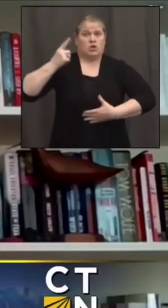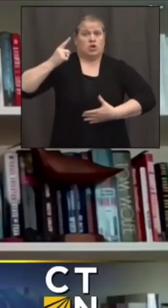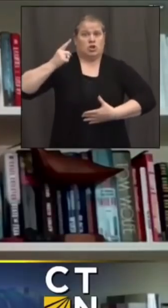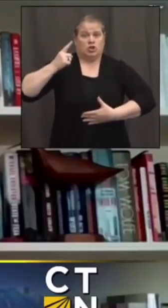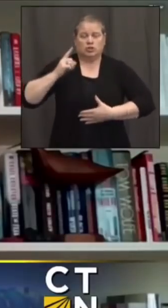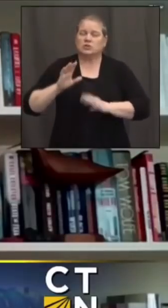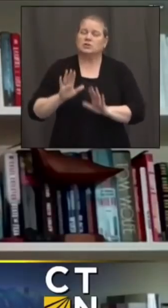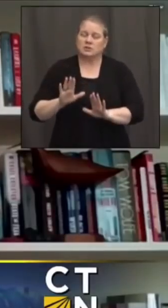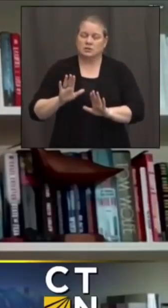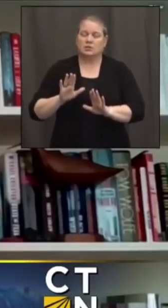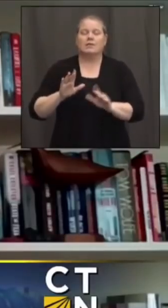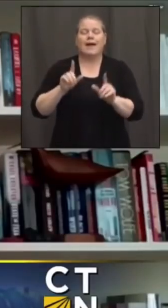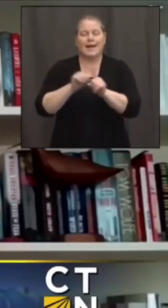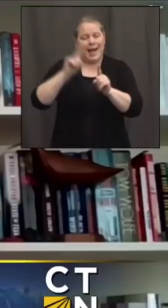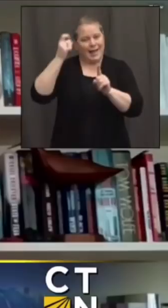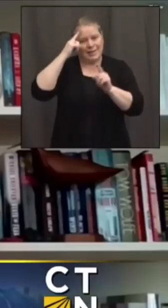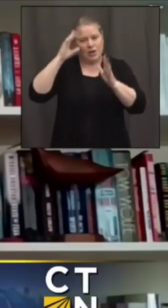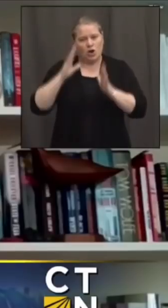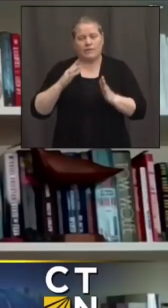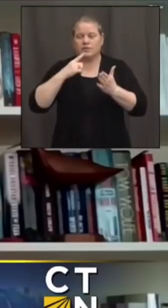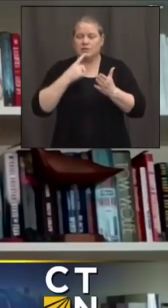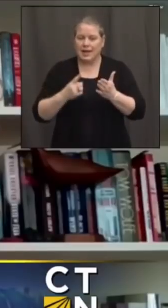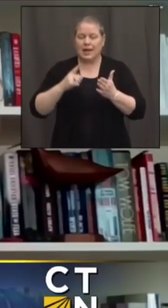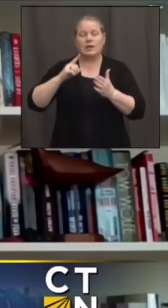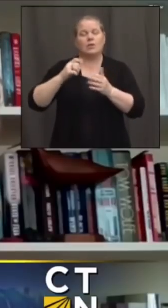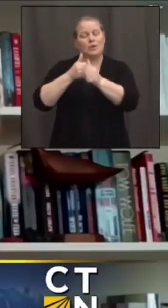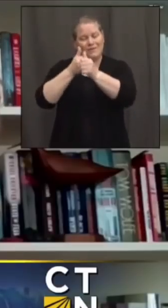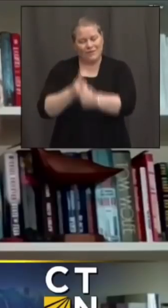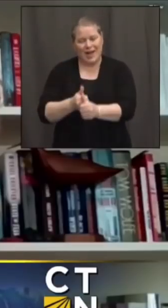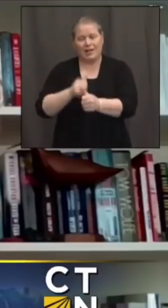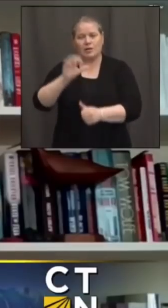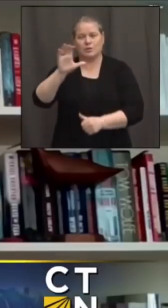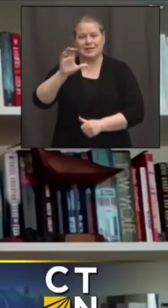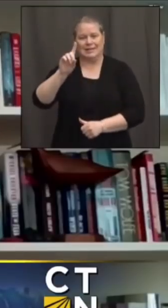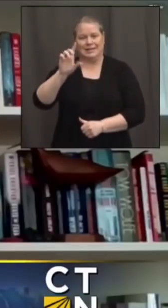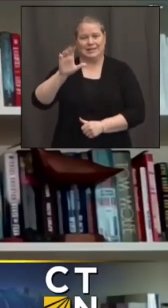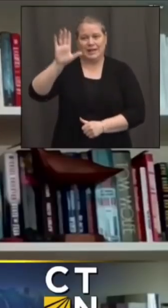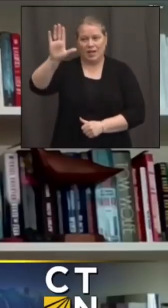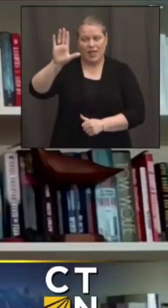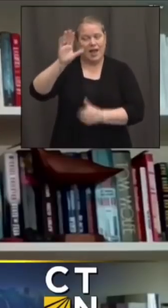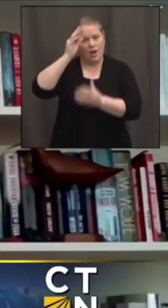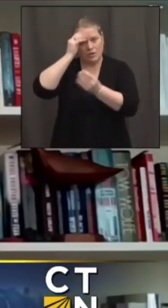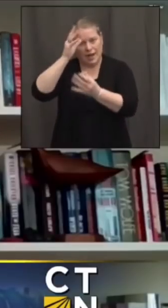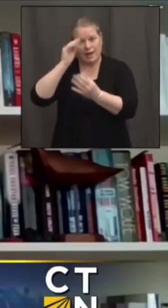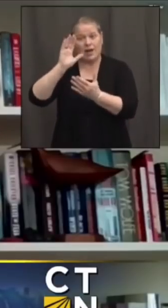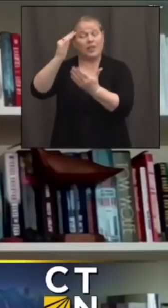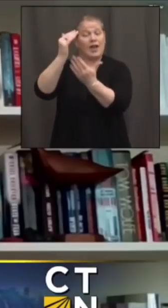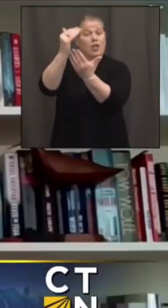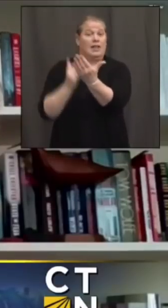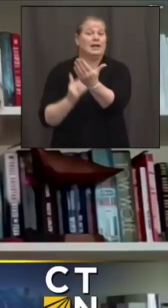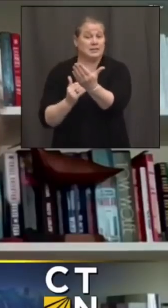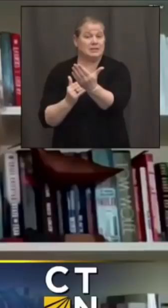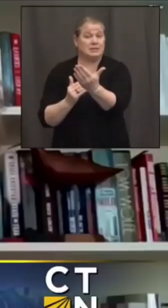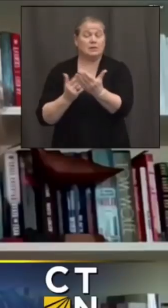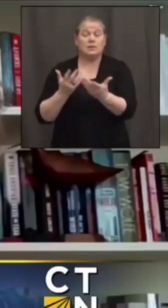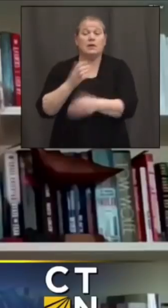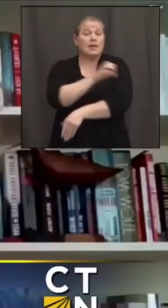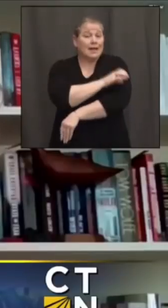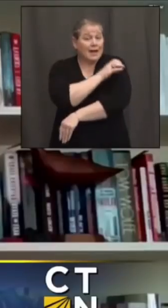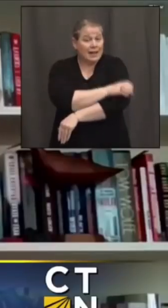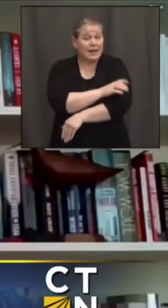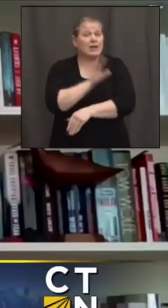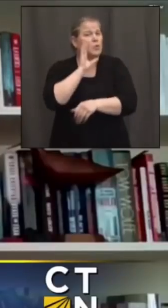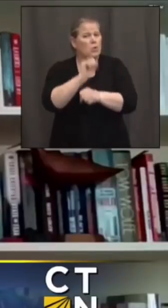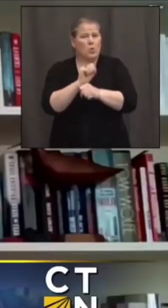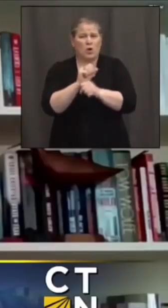alluded to, rely on the CDC data and the lists that they've published. We'll be working with our clinical partners like Hartford